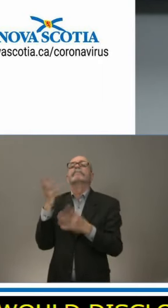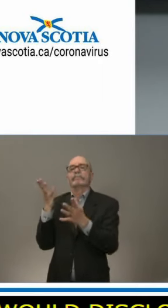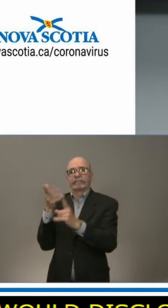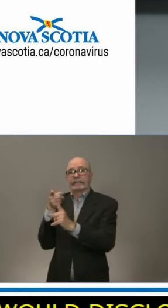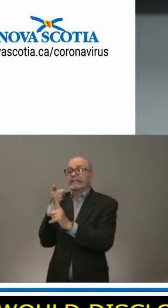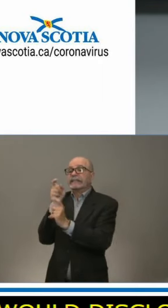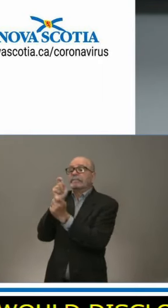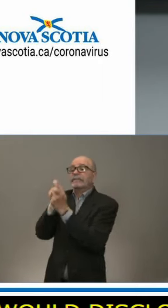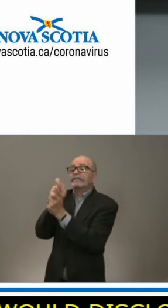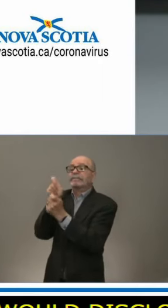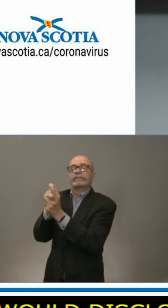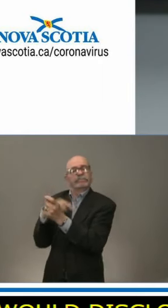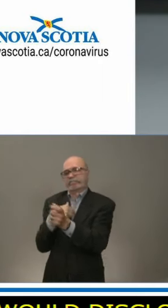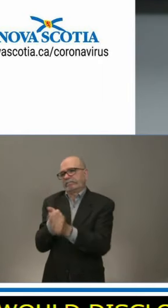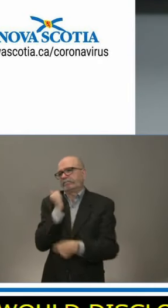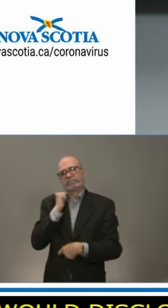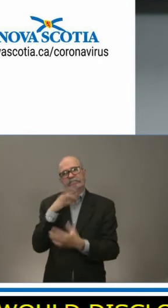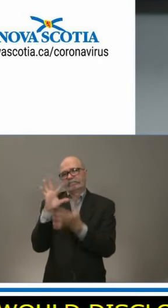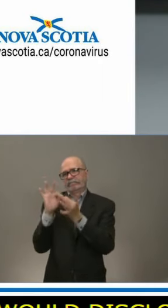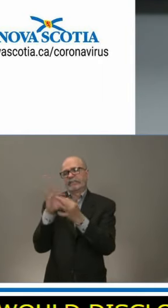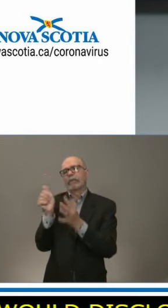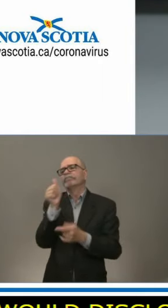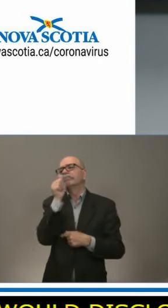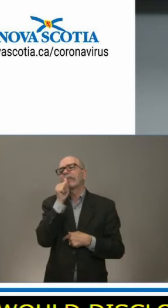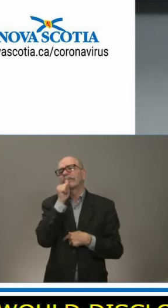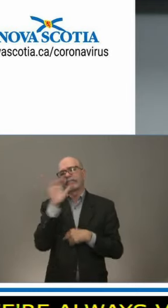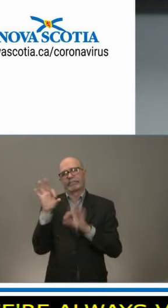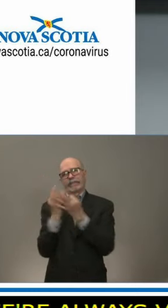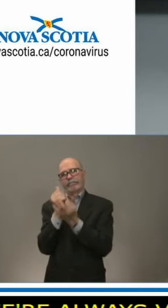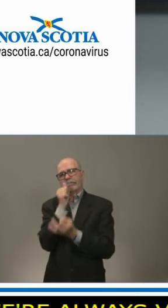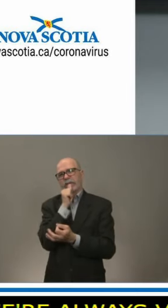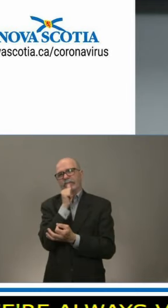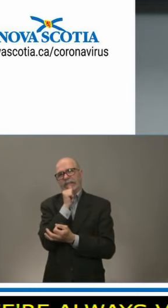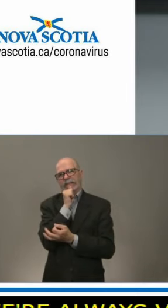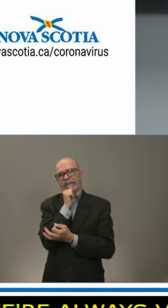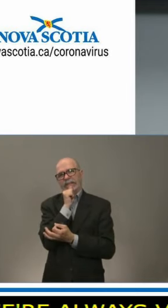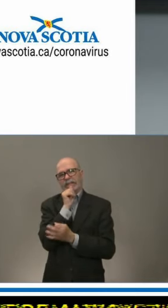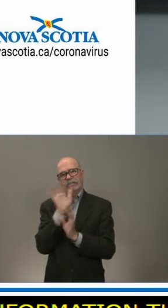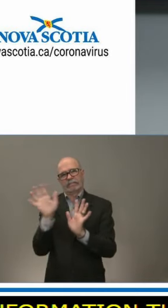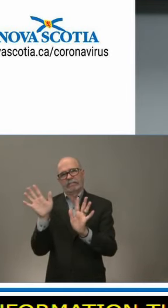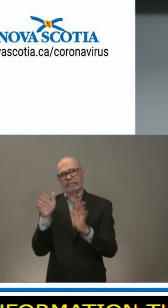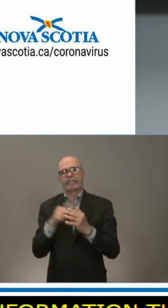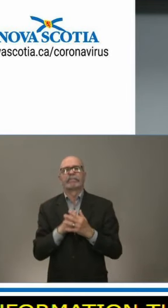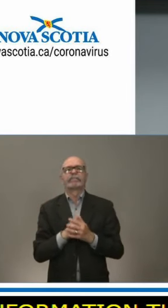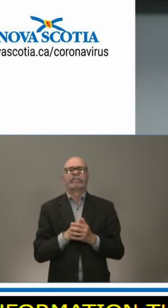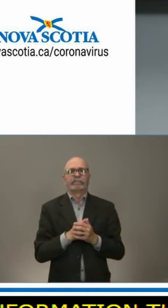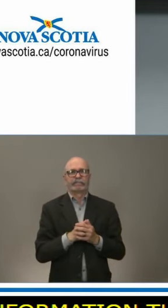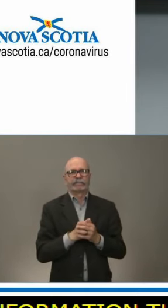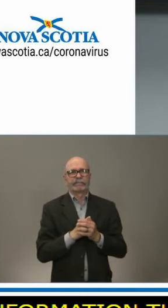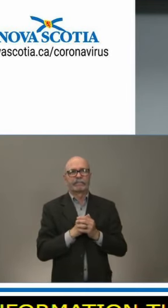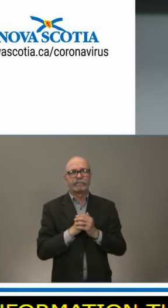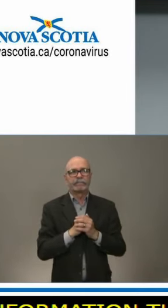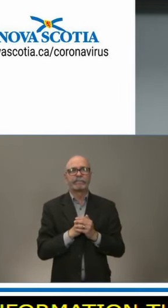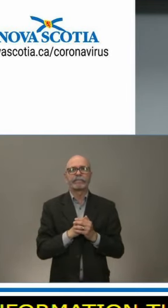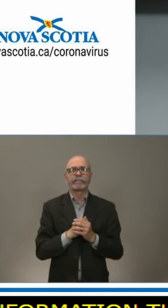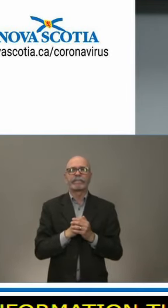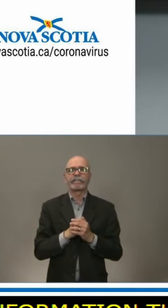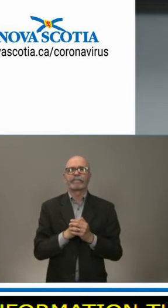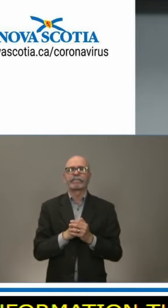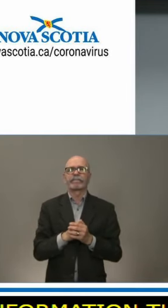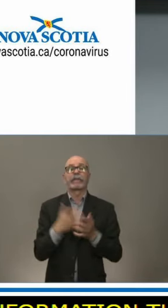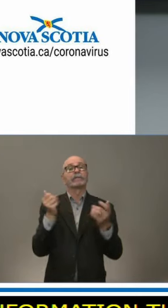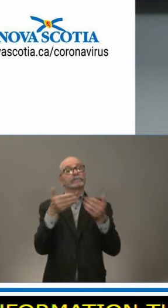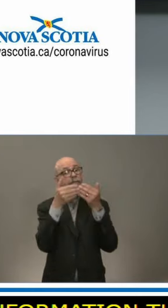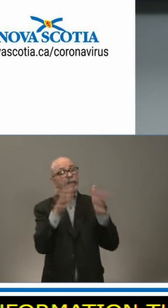disclose people's family's privacy. What I do know is that we have public health is working